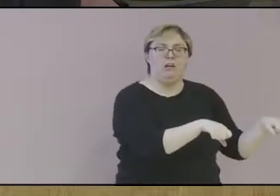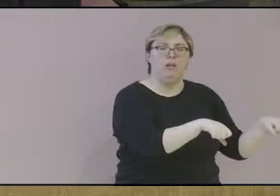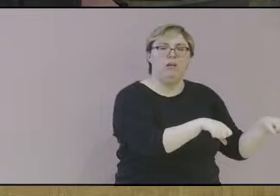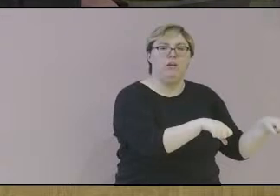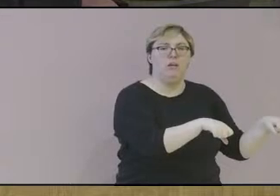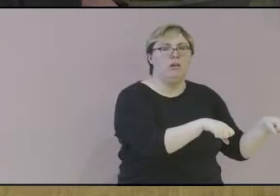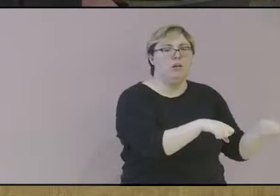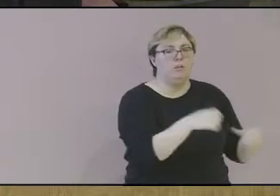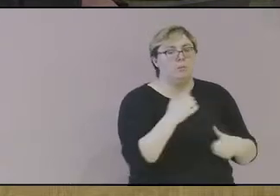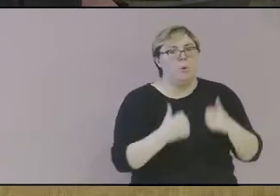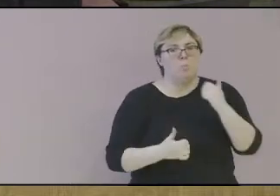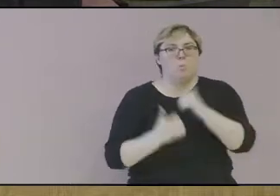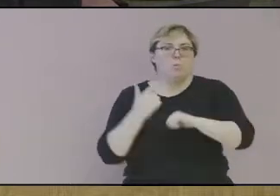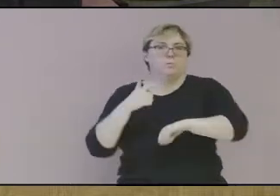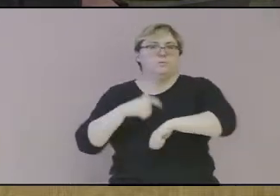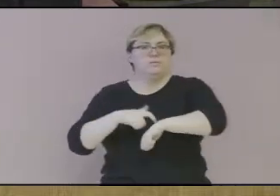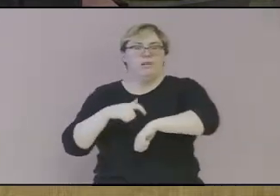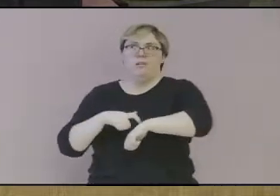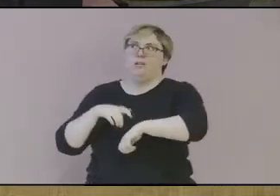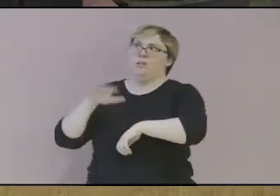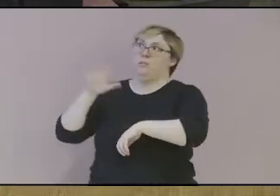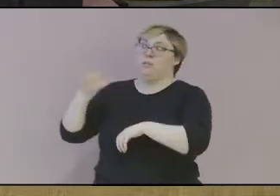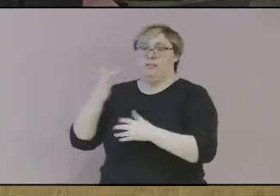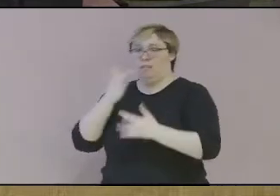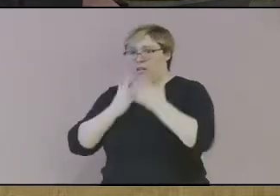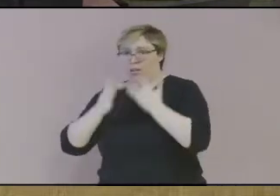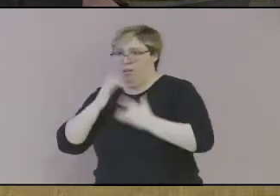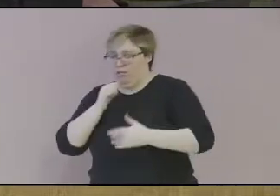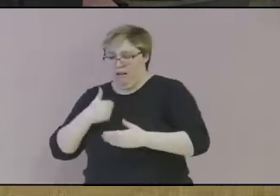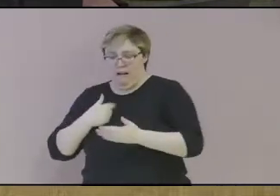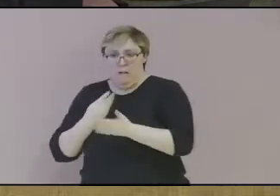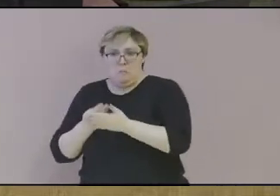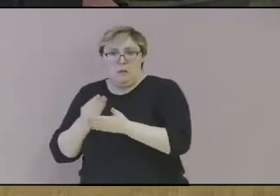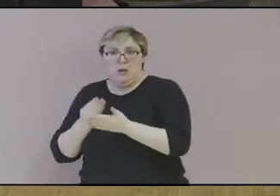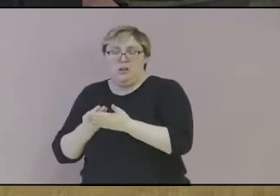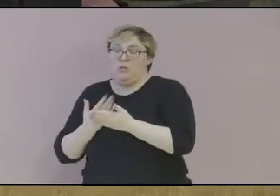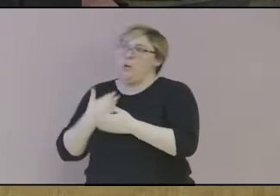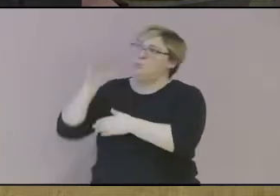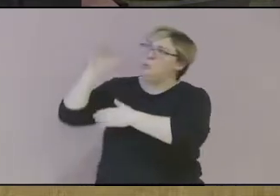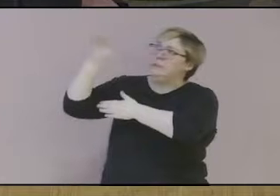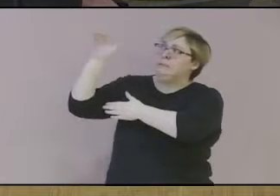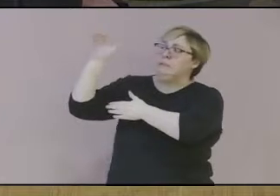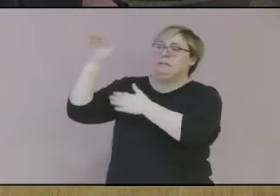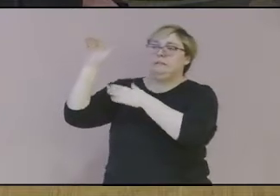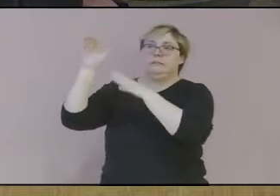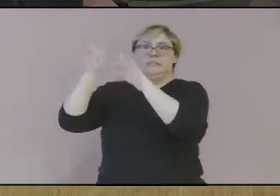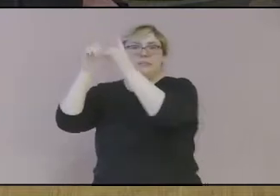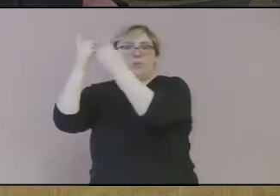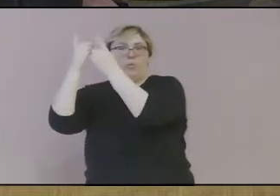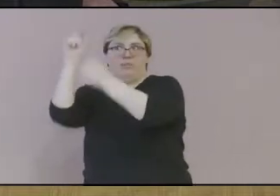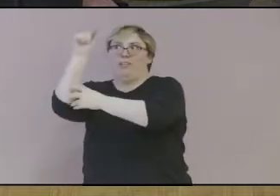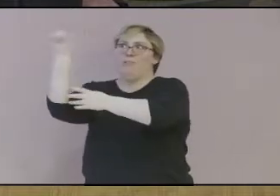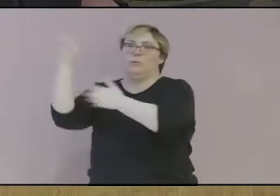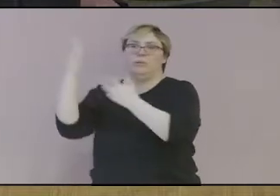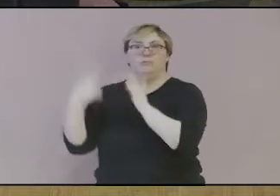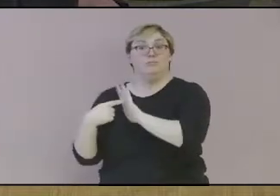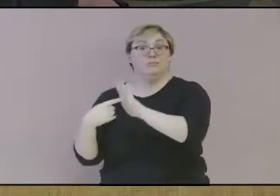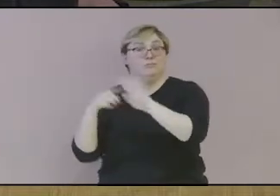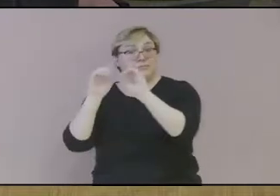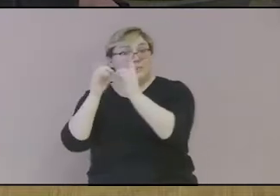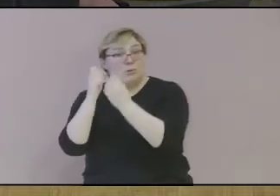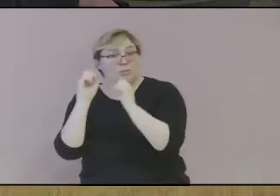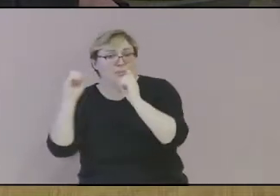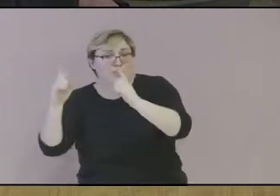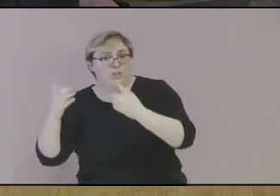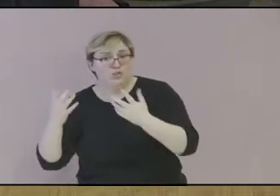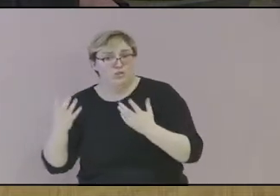people turn to, like the Department of Education, to protect them or their kids in an educational setting. If,